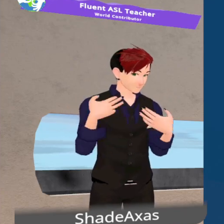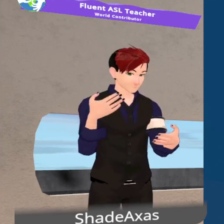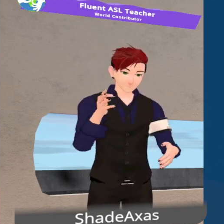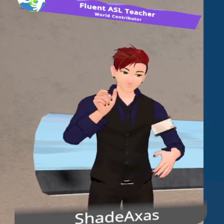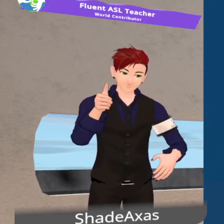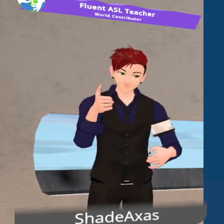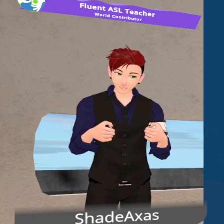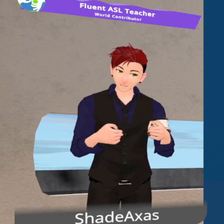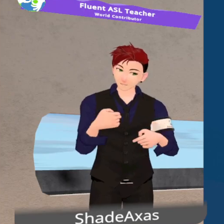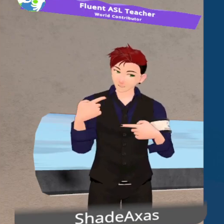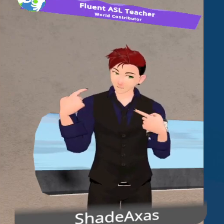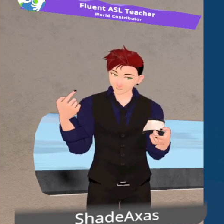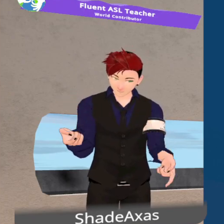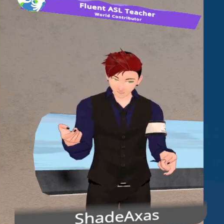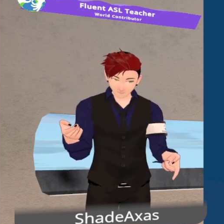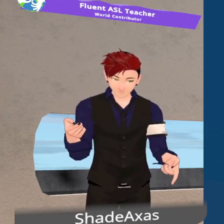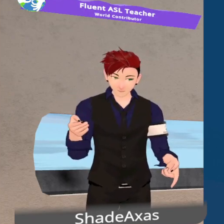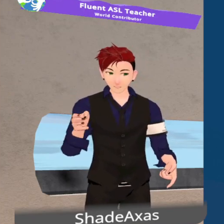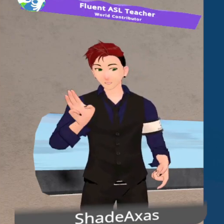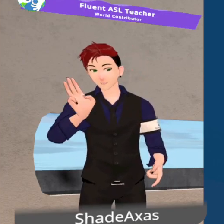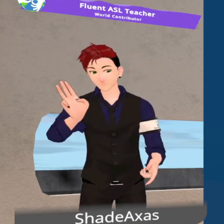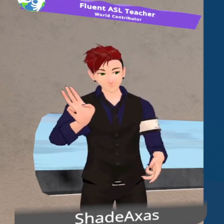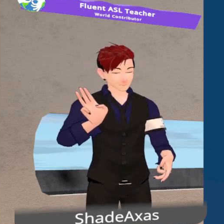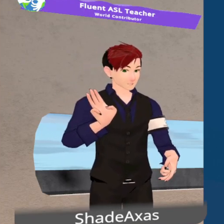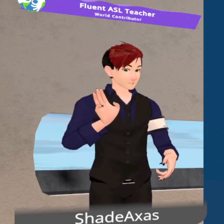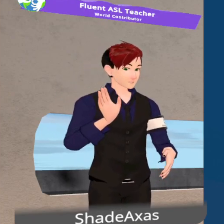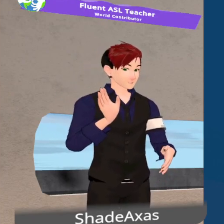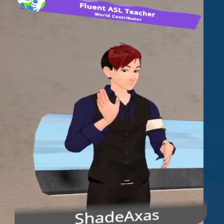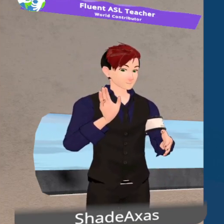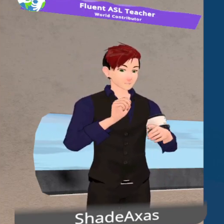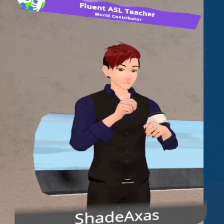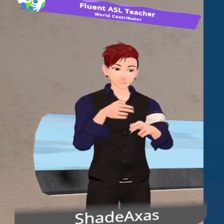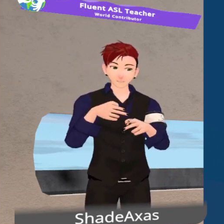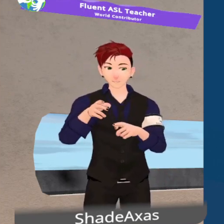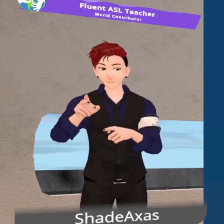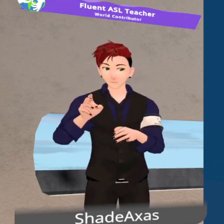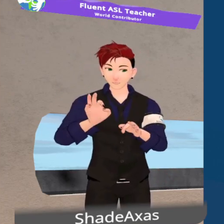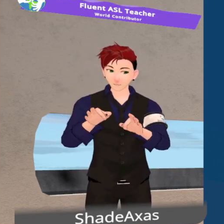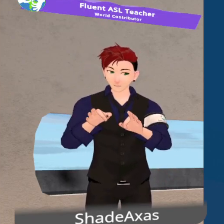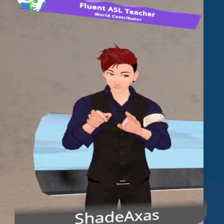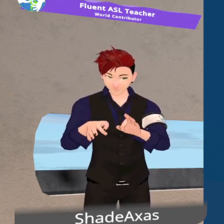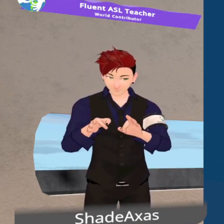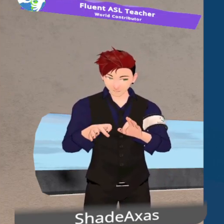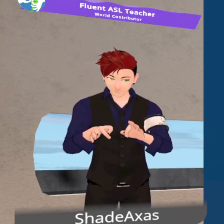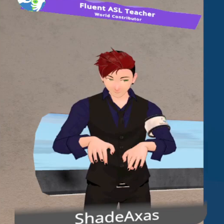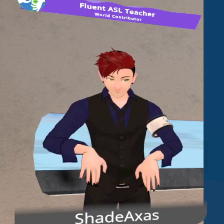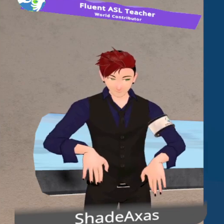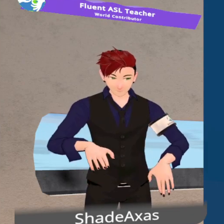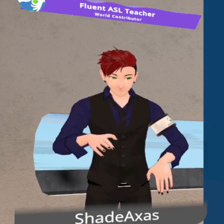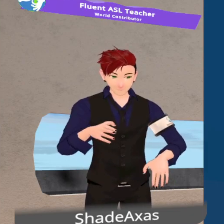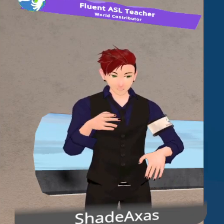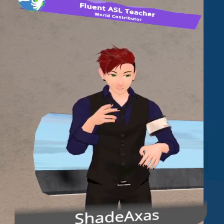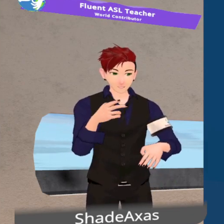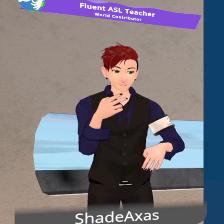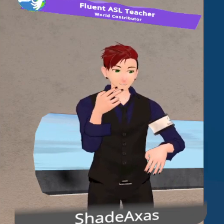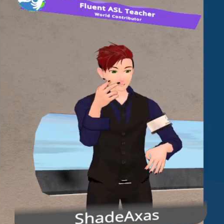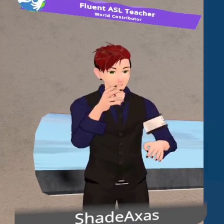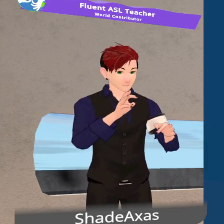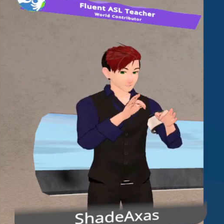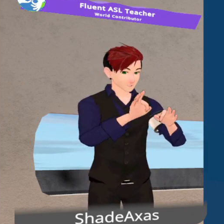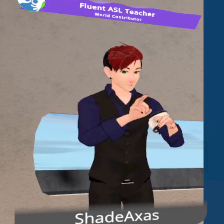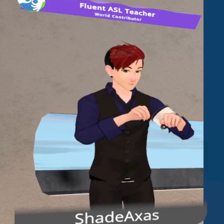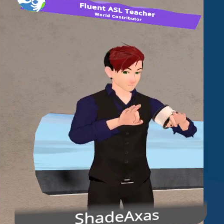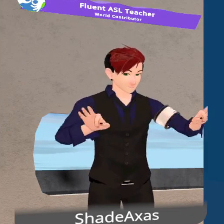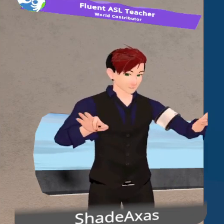signing about 10 years now. 6 of those have been actual professional interpreting. I actually